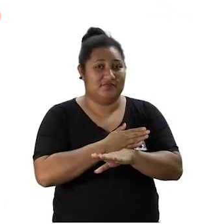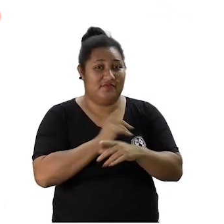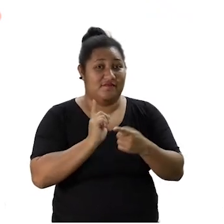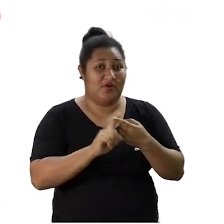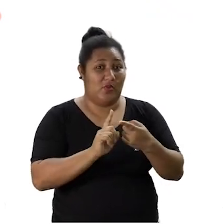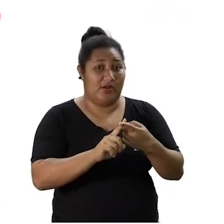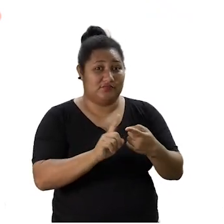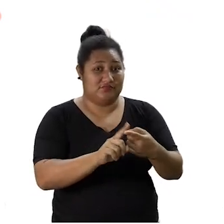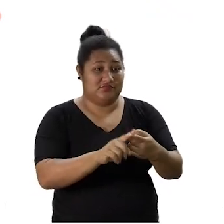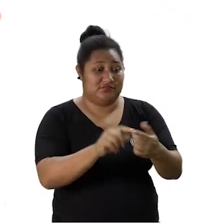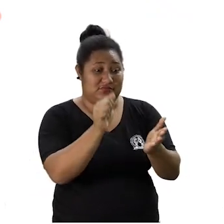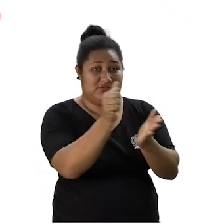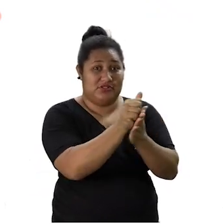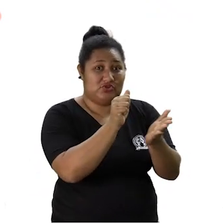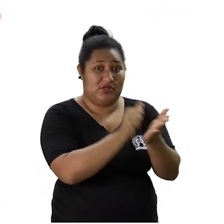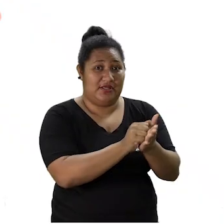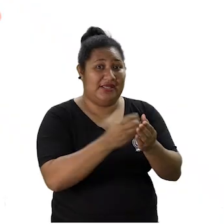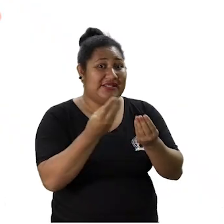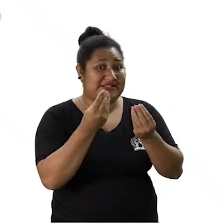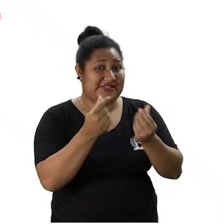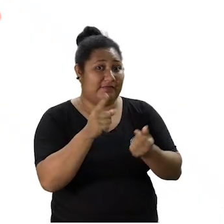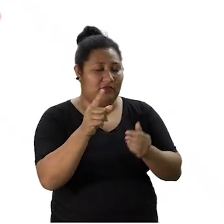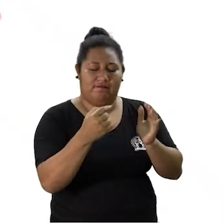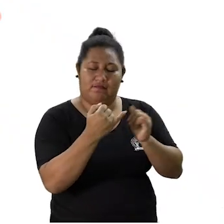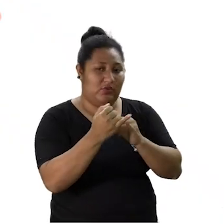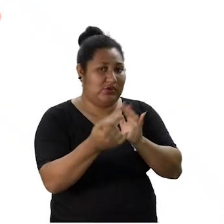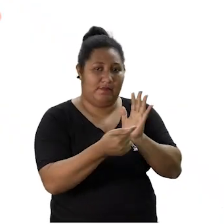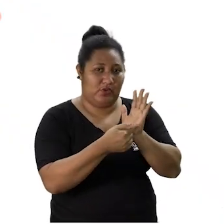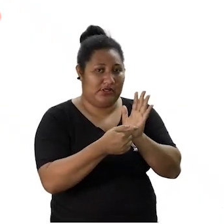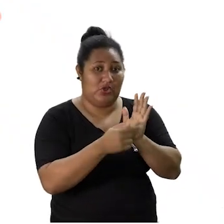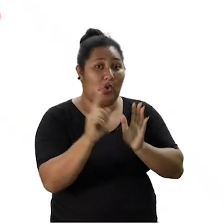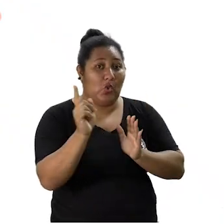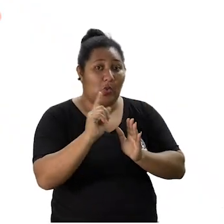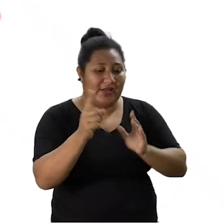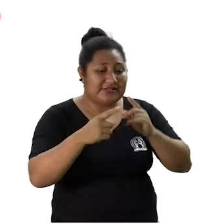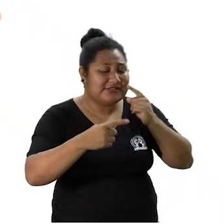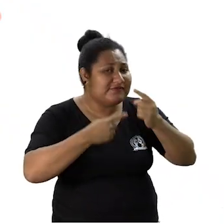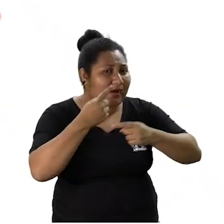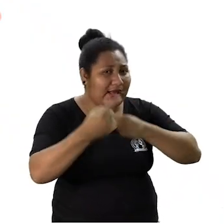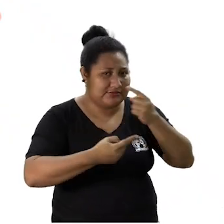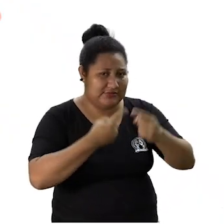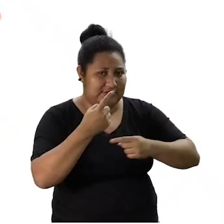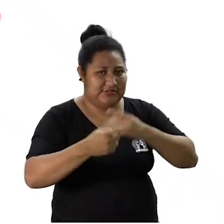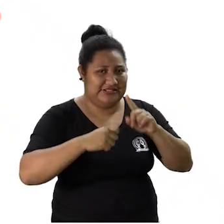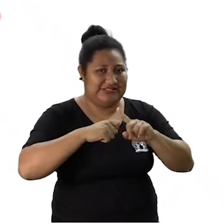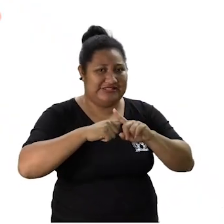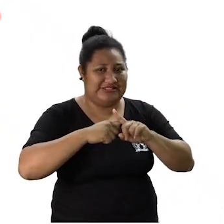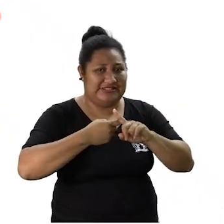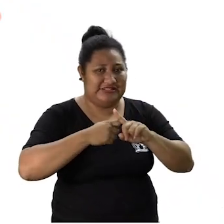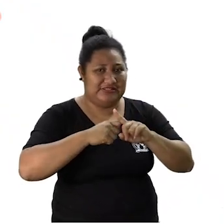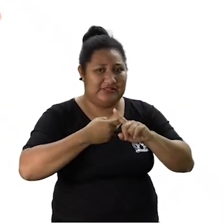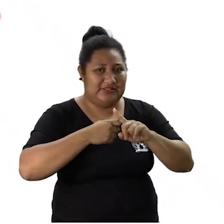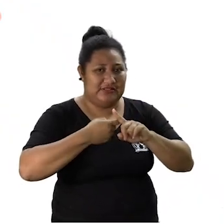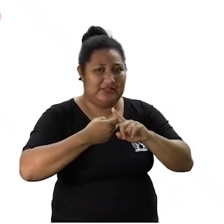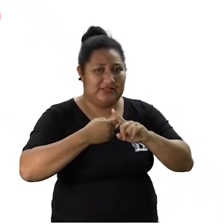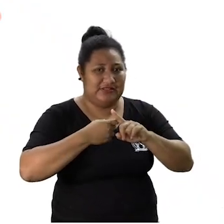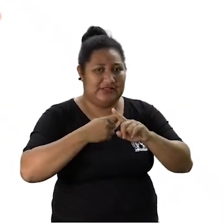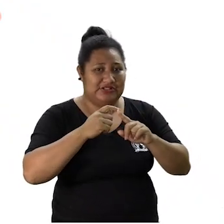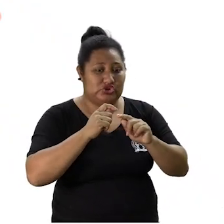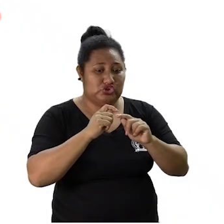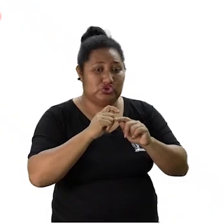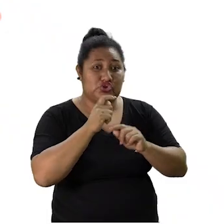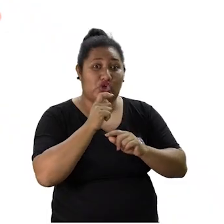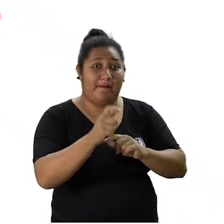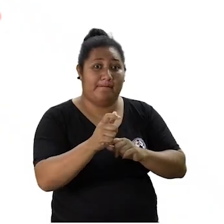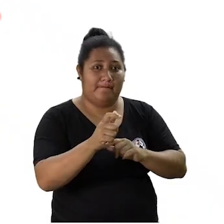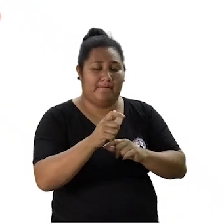whaauta tole sona. Le siwanga ta wale is to defining the key terms. Al vaenga le ta